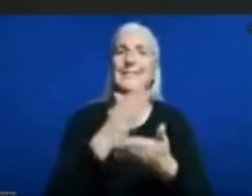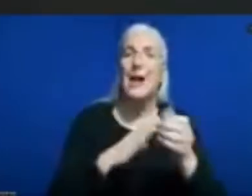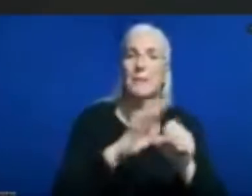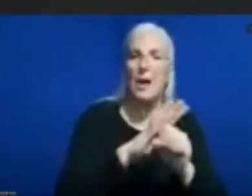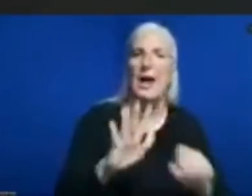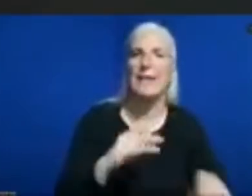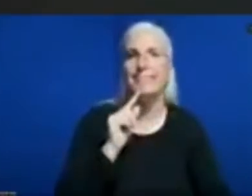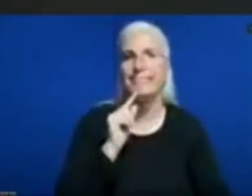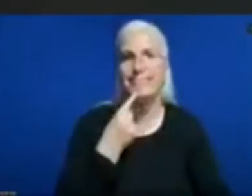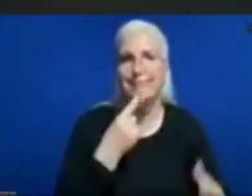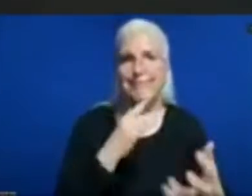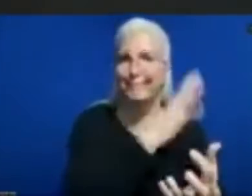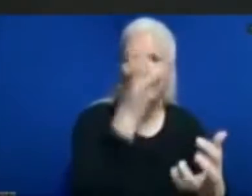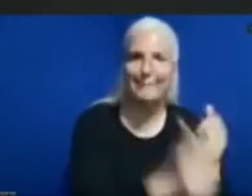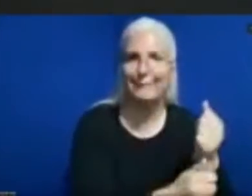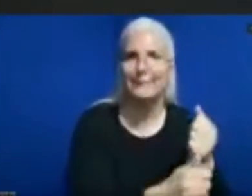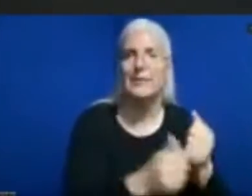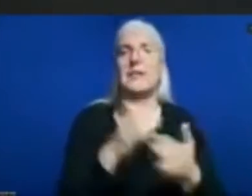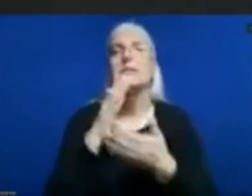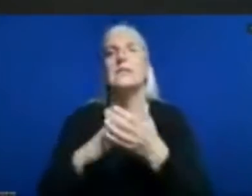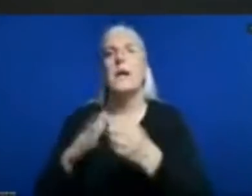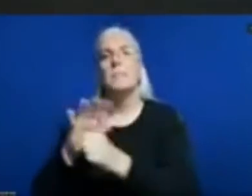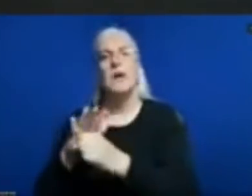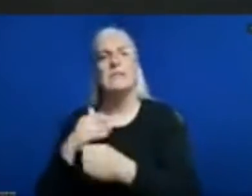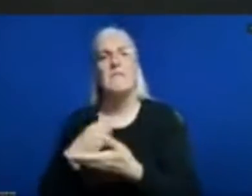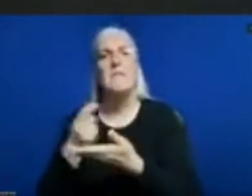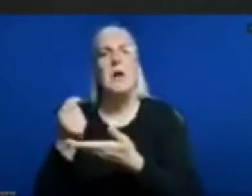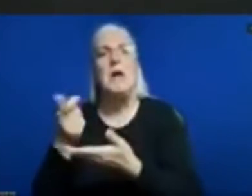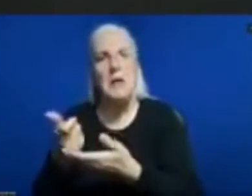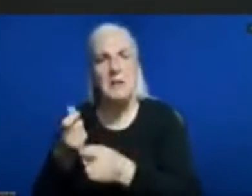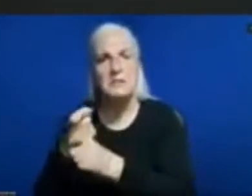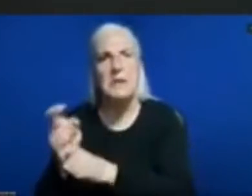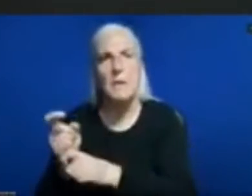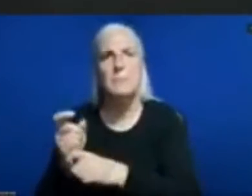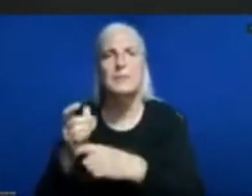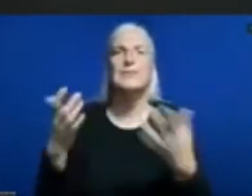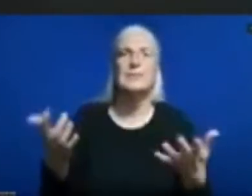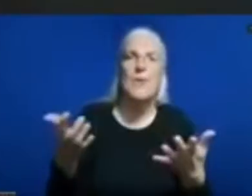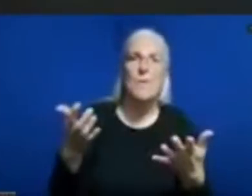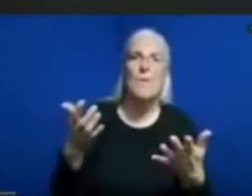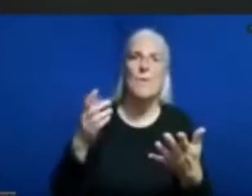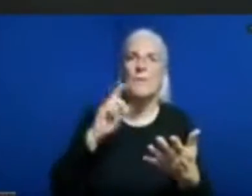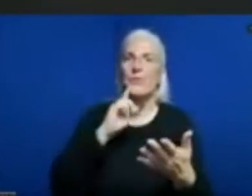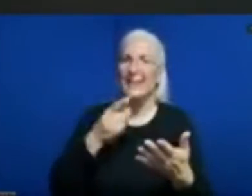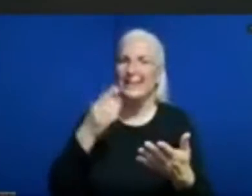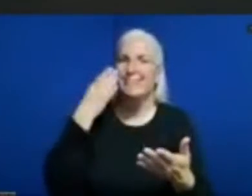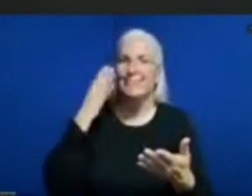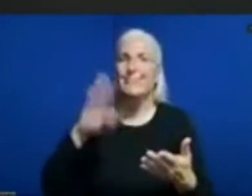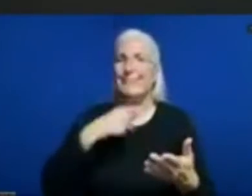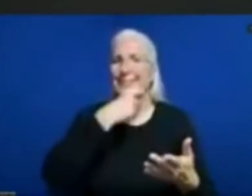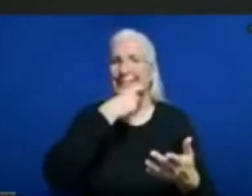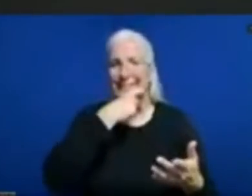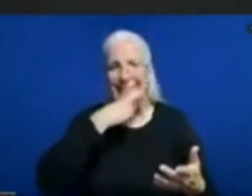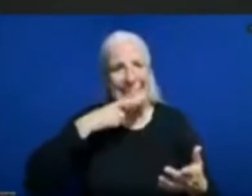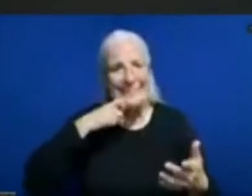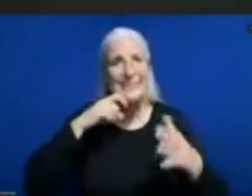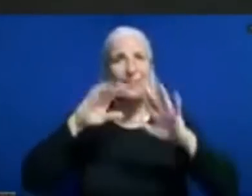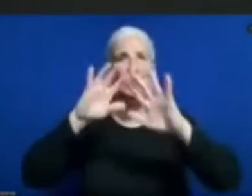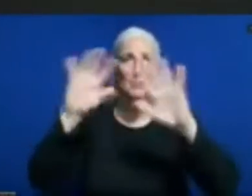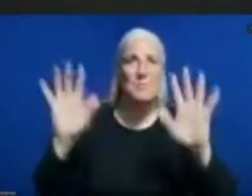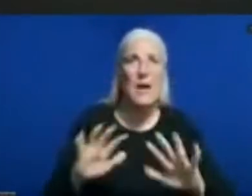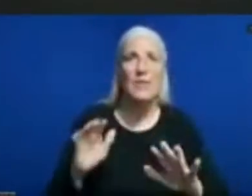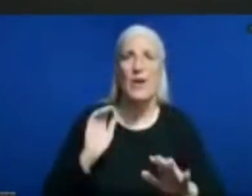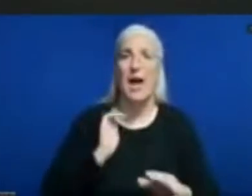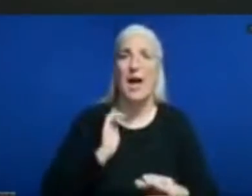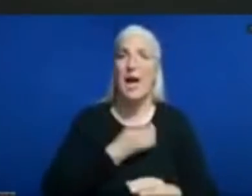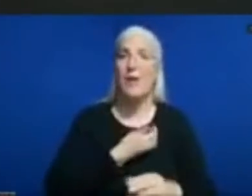this. It has been very difficult due to the drought conditions. We don't know the exact extent to what the fire has done in the area, but after the